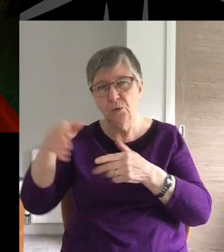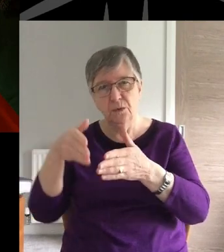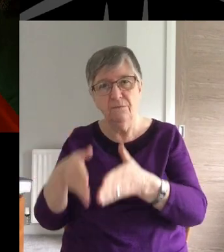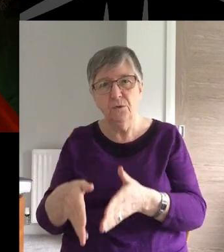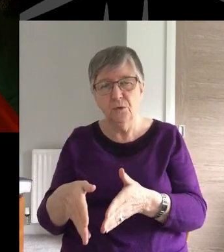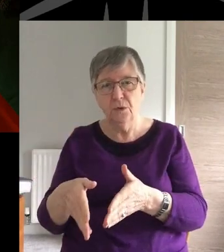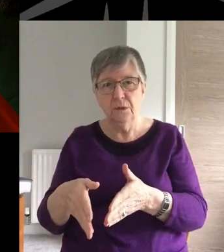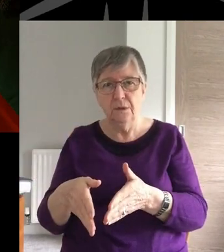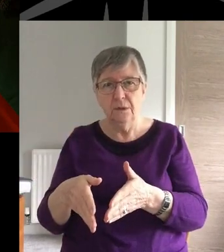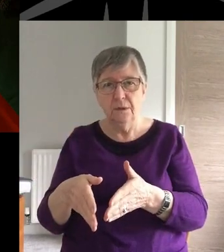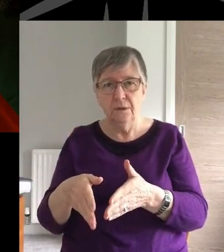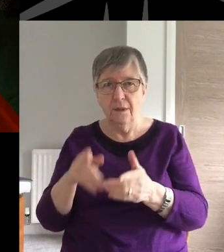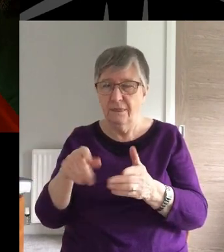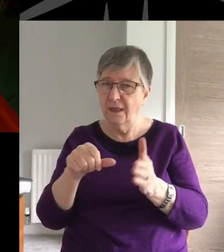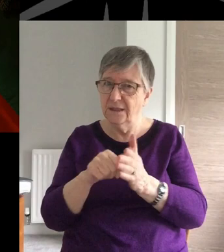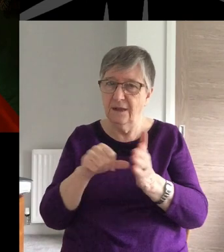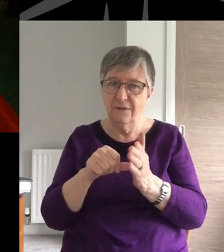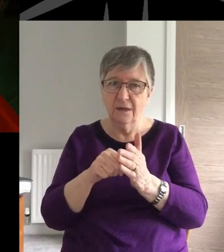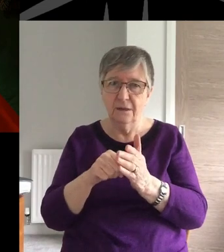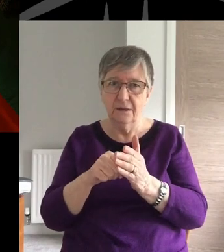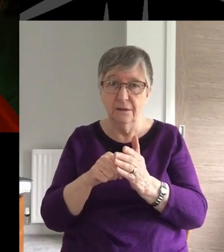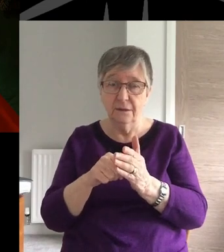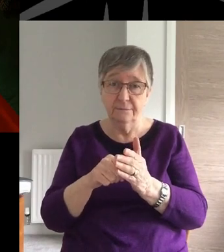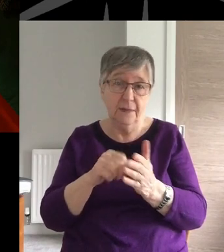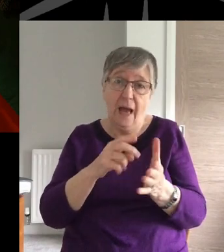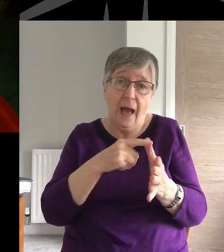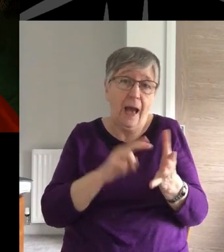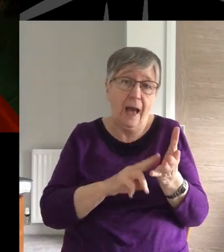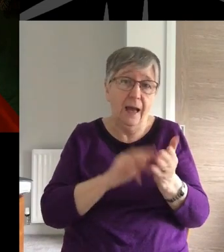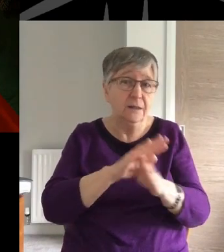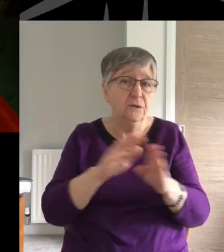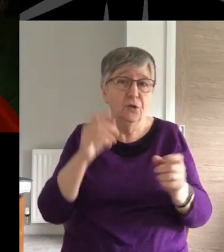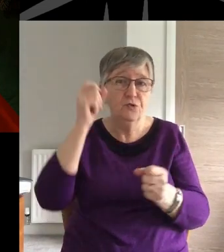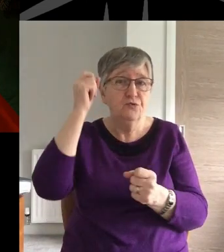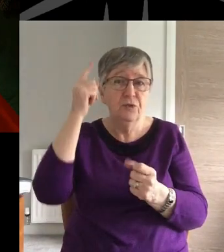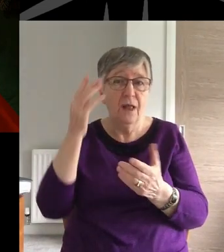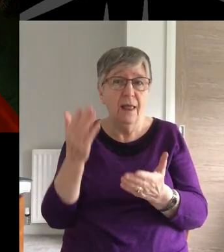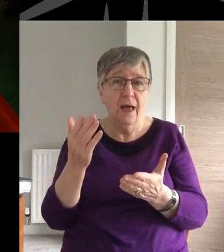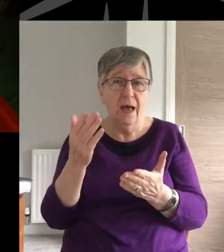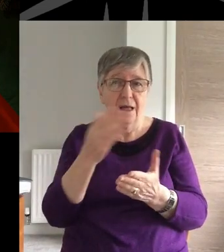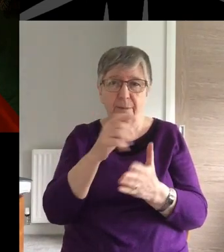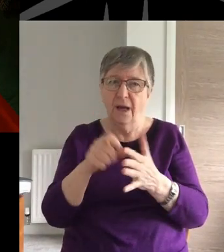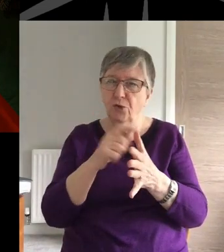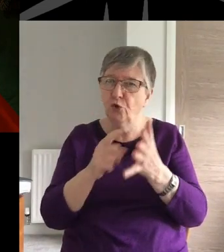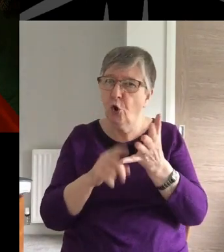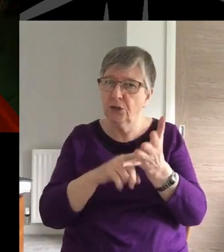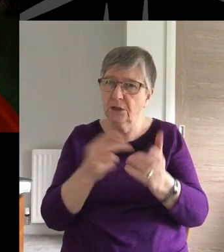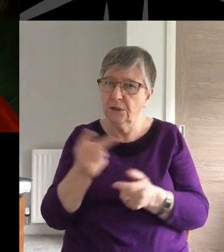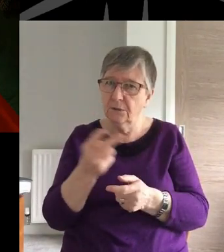that's a hardship that she's not aware of, but that their doctors